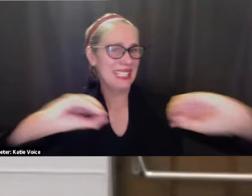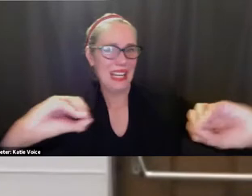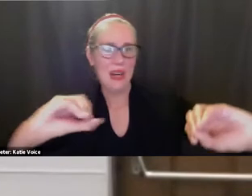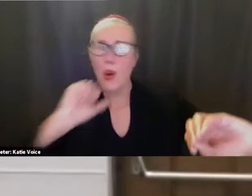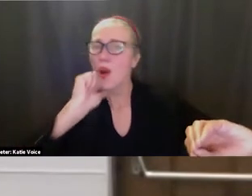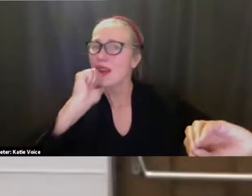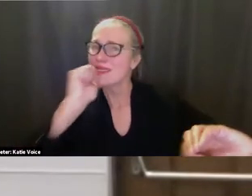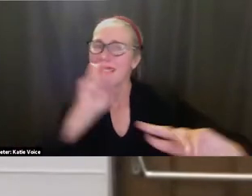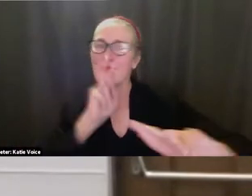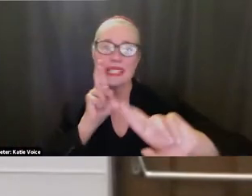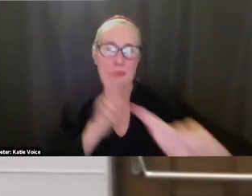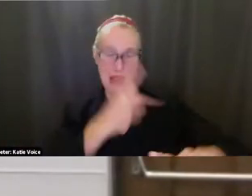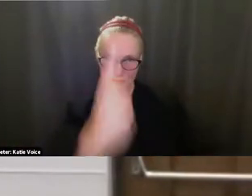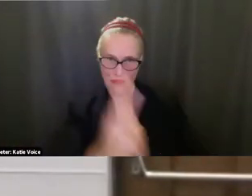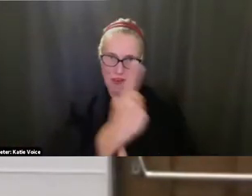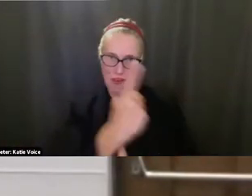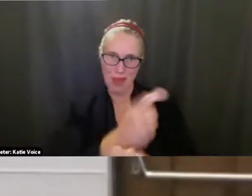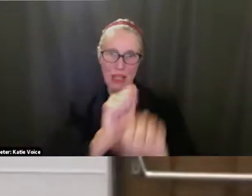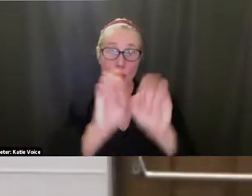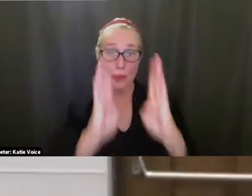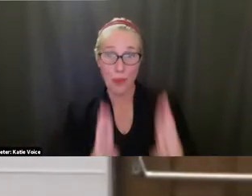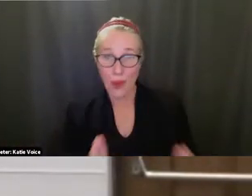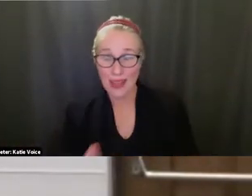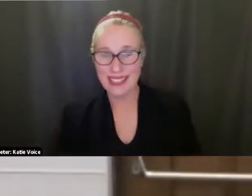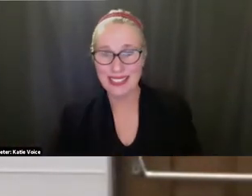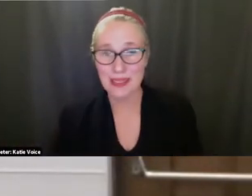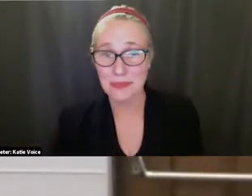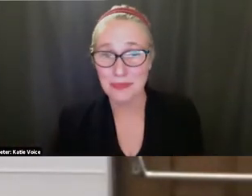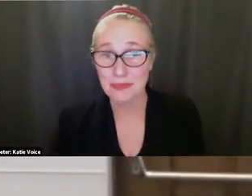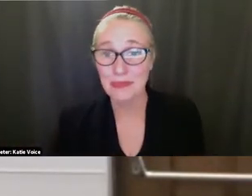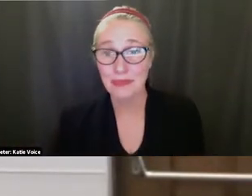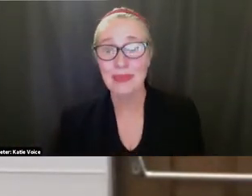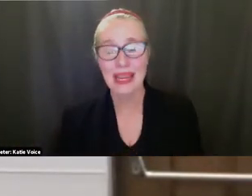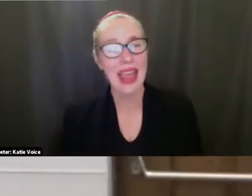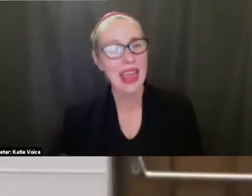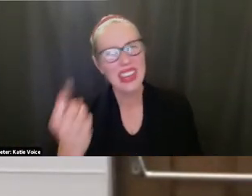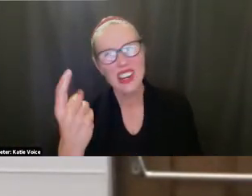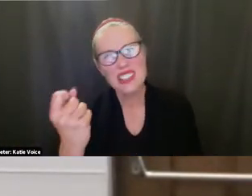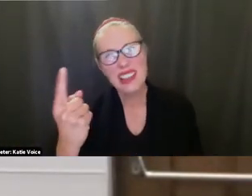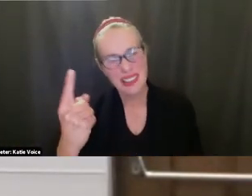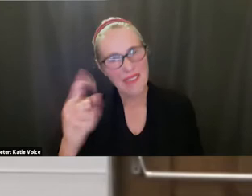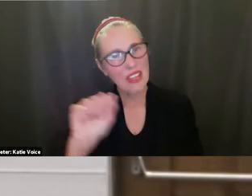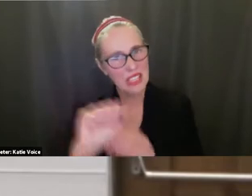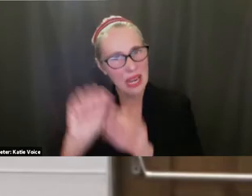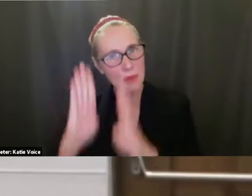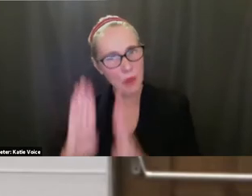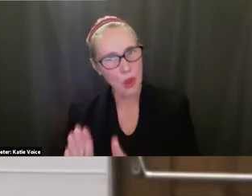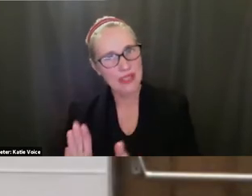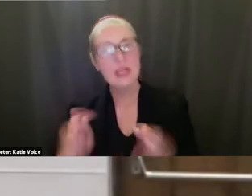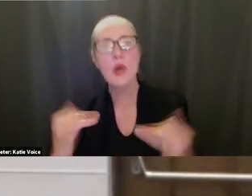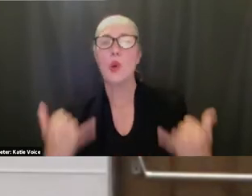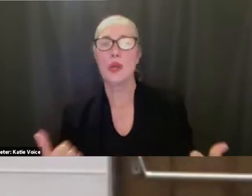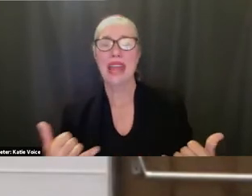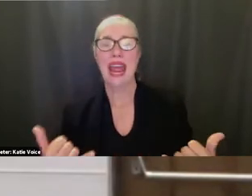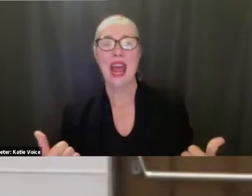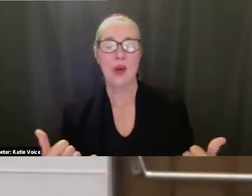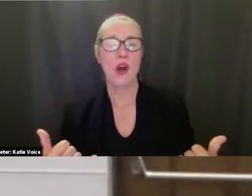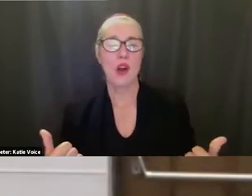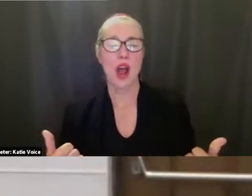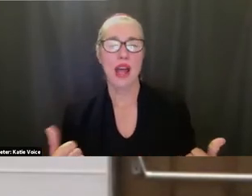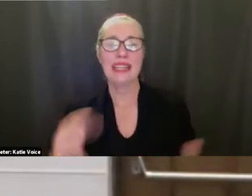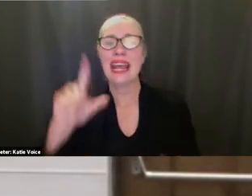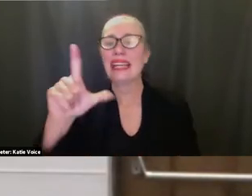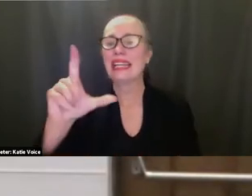employees regular employees remember there are 11 or so employees who are on leave of absence those are